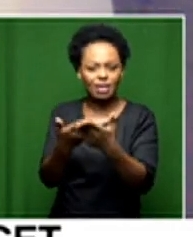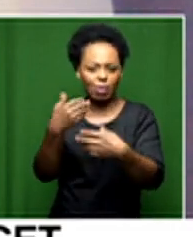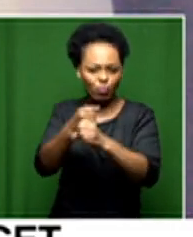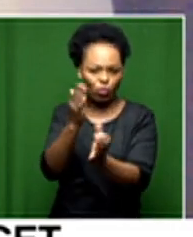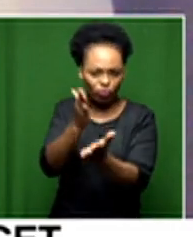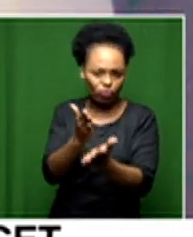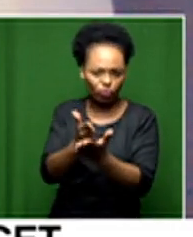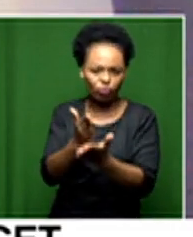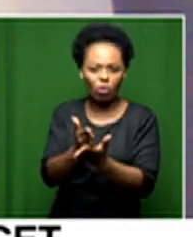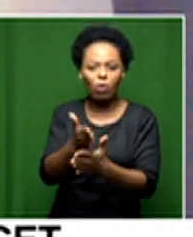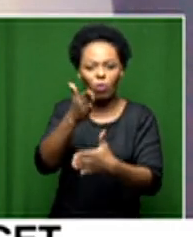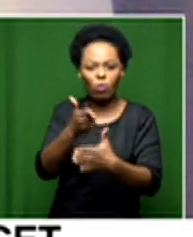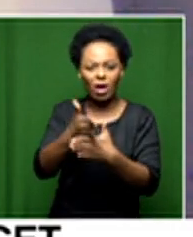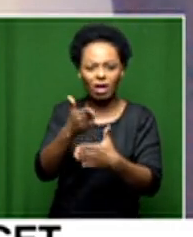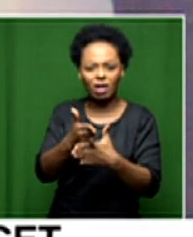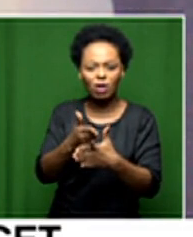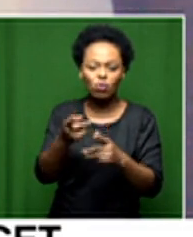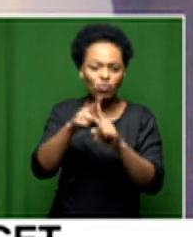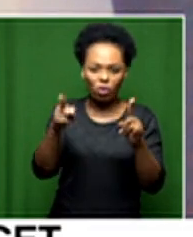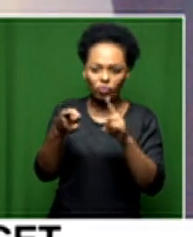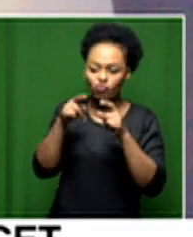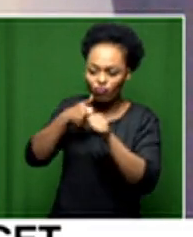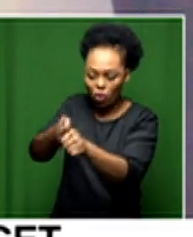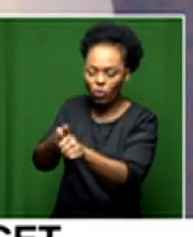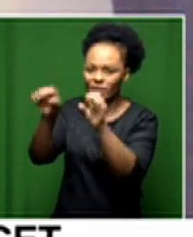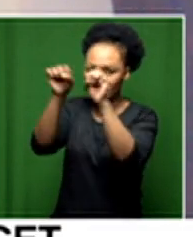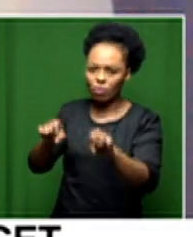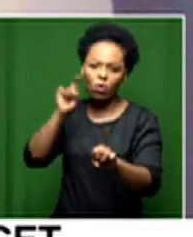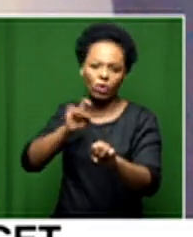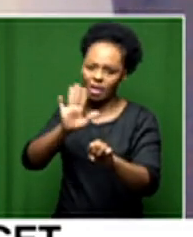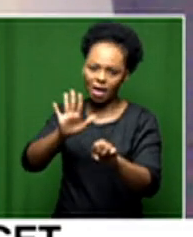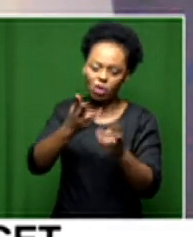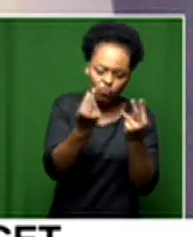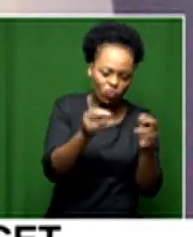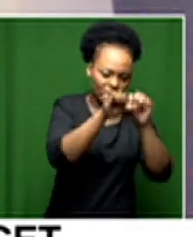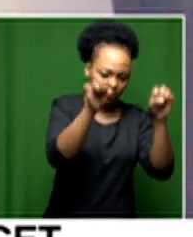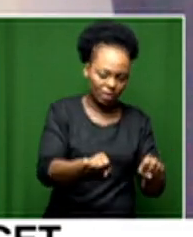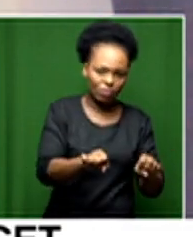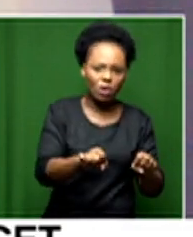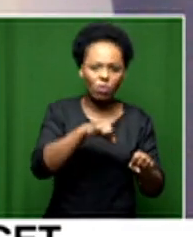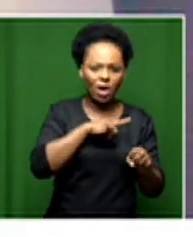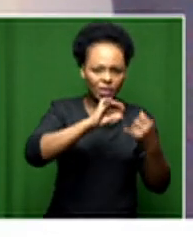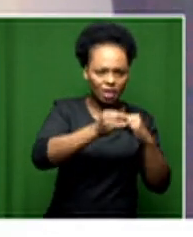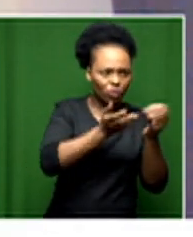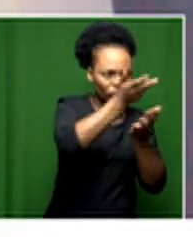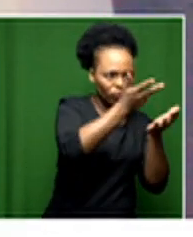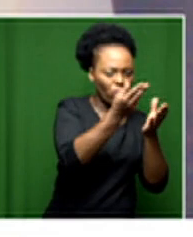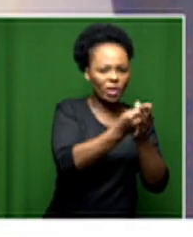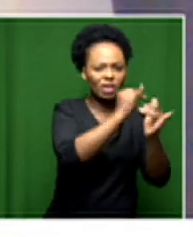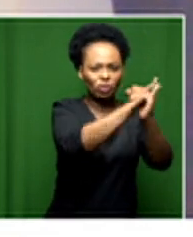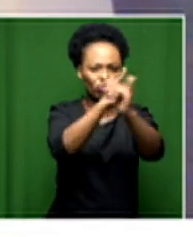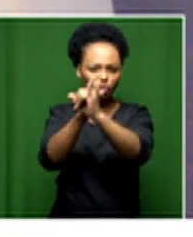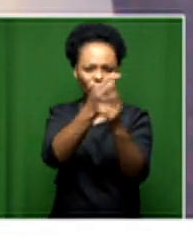sure that we work outside the system. In as far as disbursements are concerned, we've already communicated with institutions a